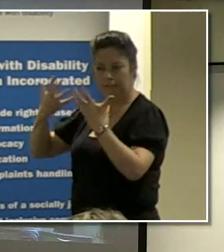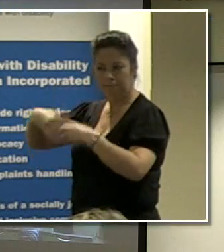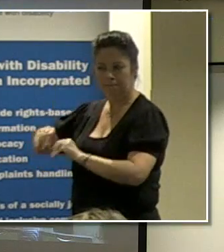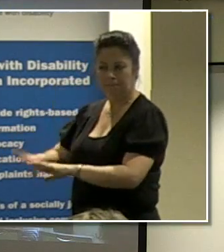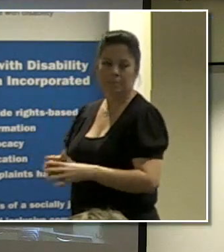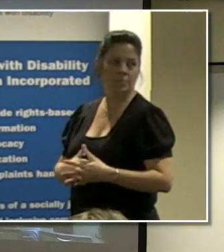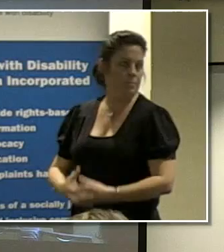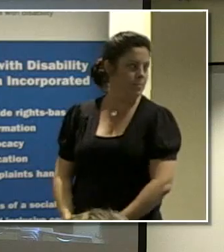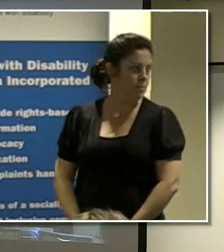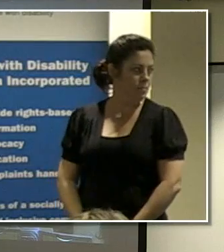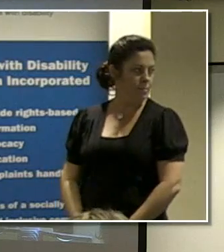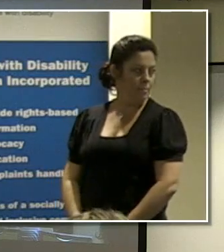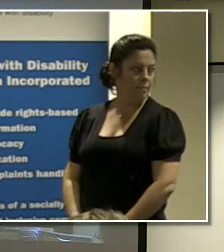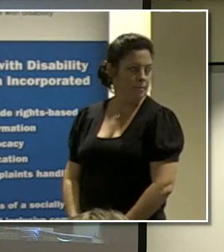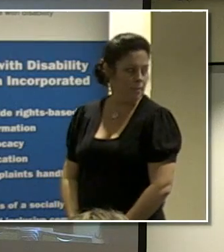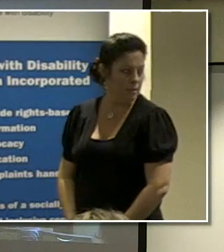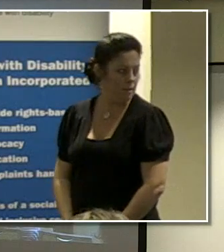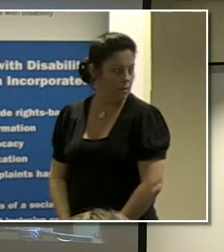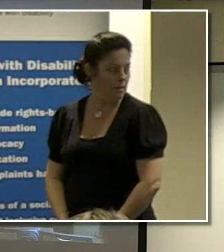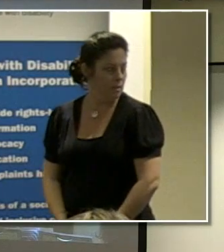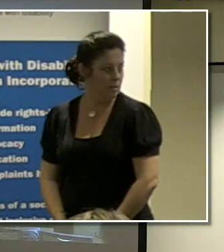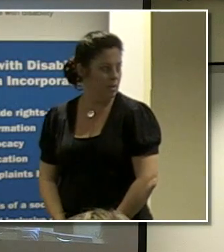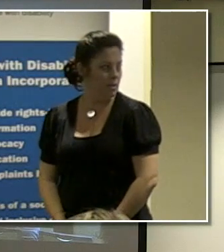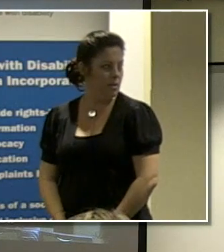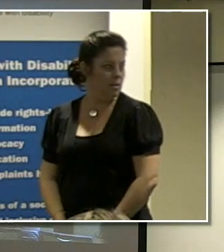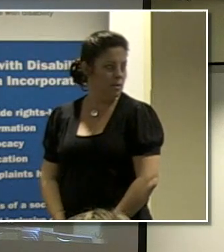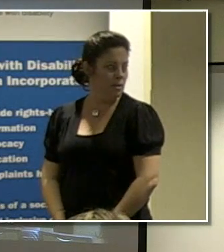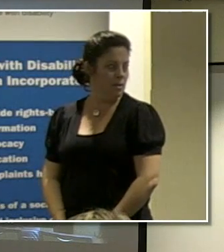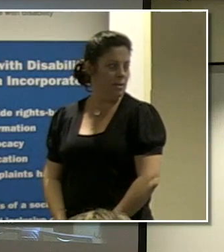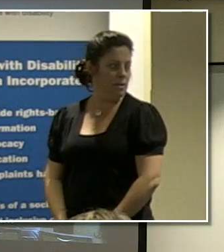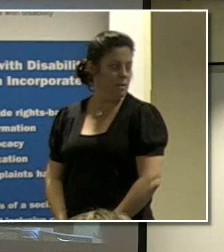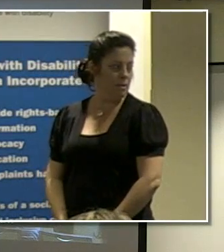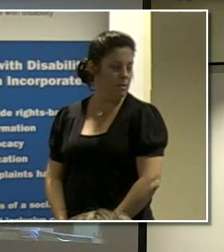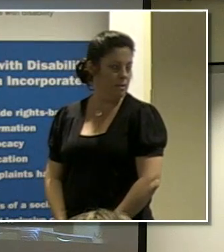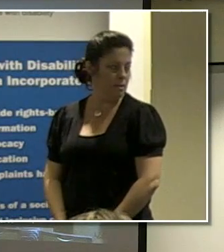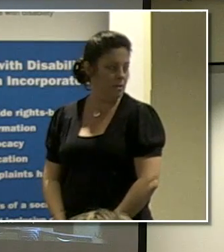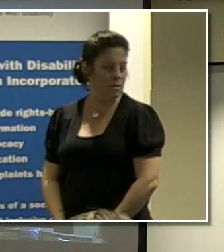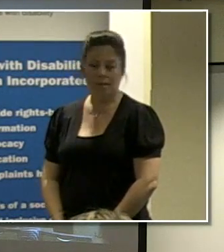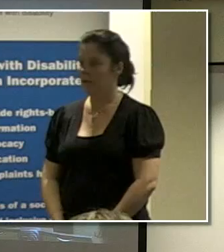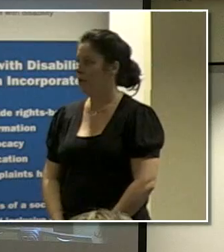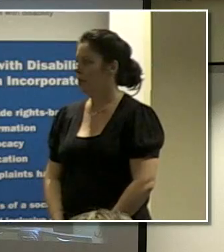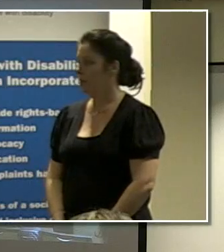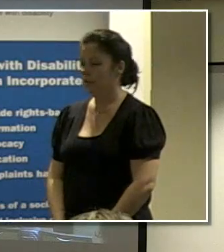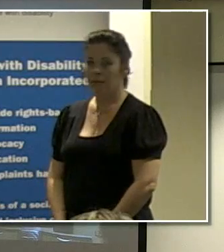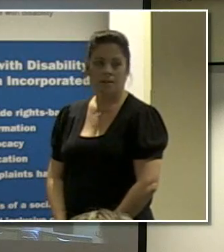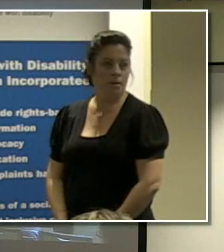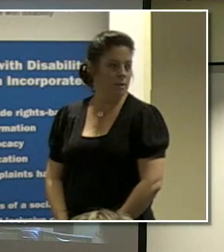Thank you. I saw seen two questions. Just to my